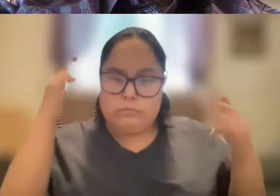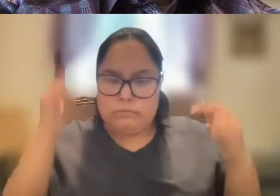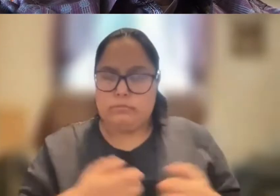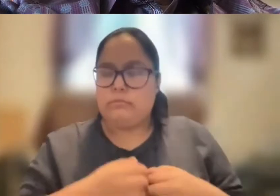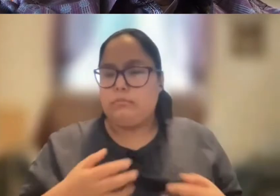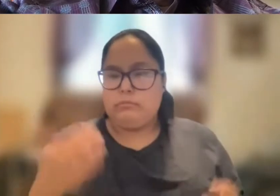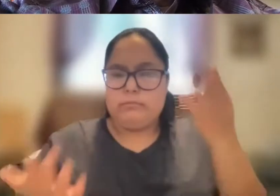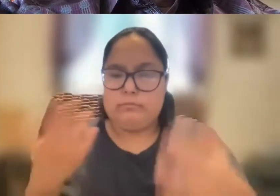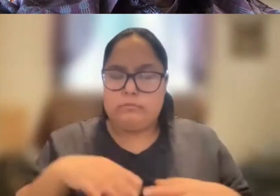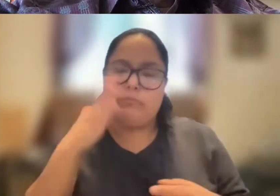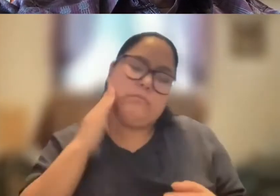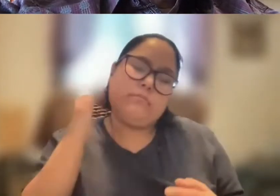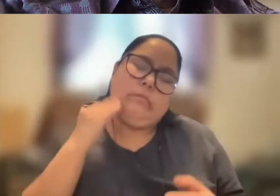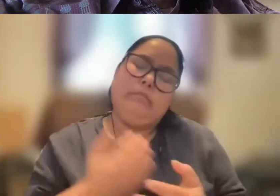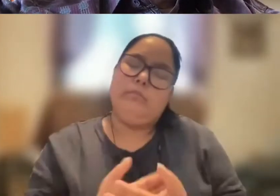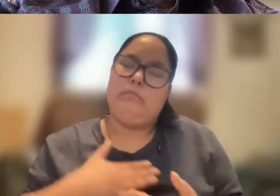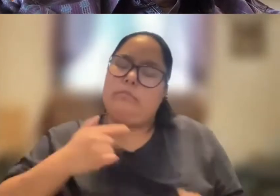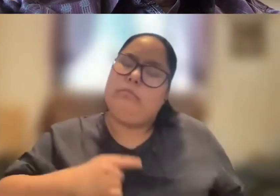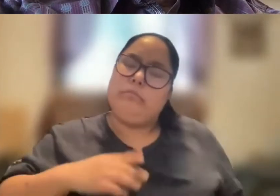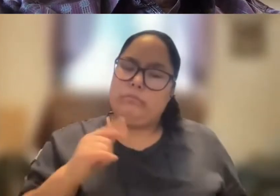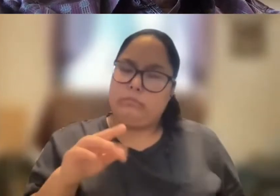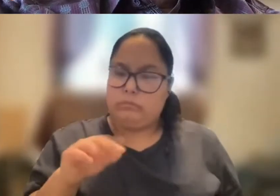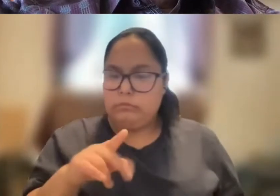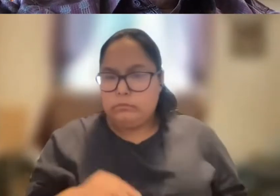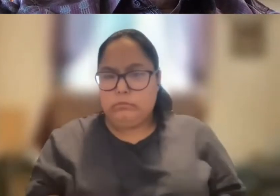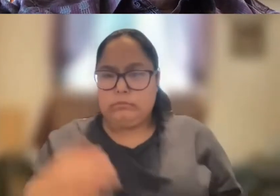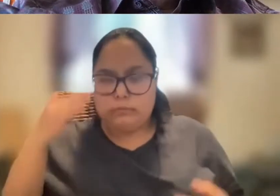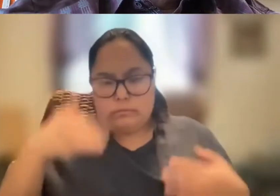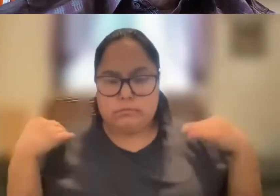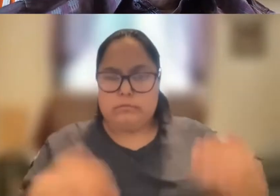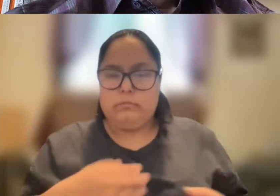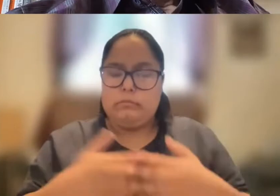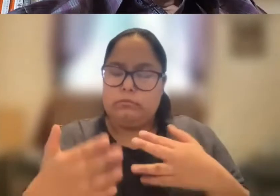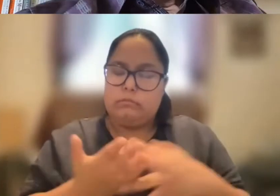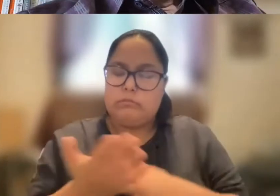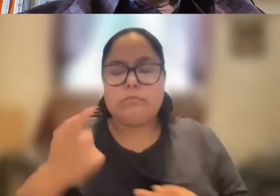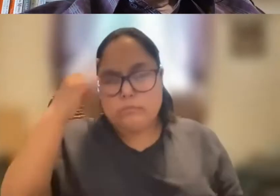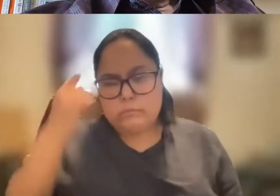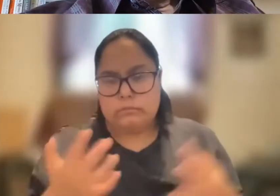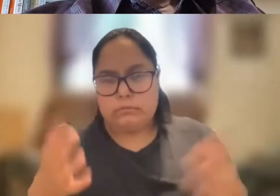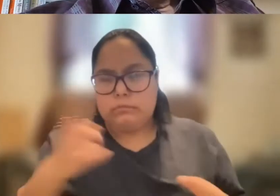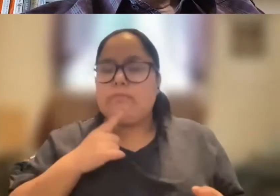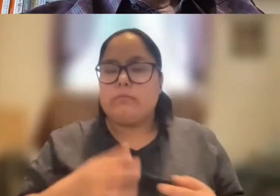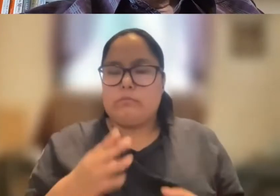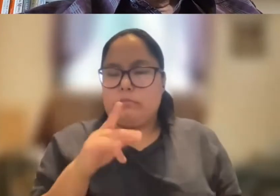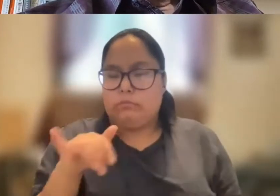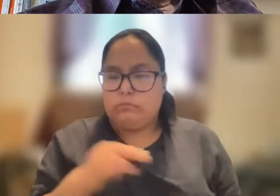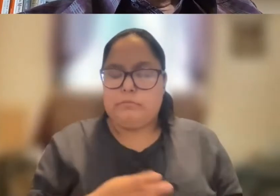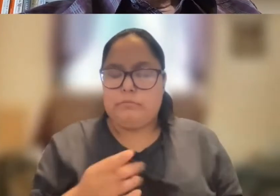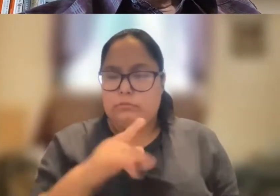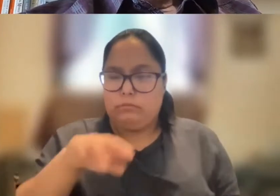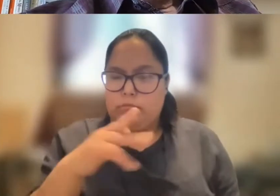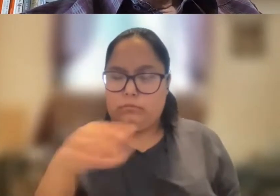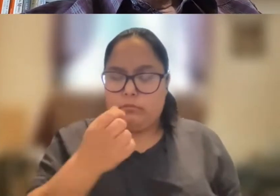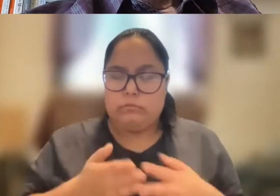story and my experiences prevent somebody else from having to go through the same crappy journey that I went